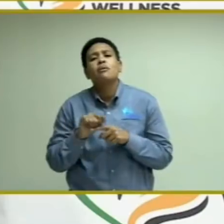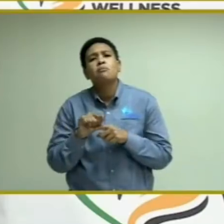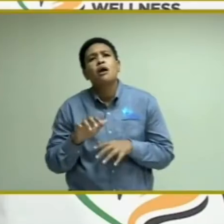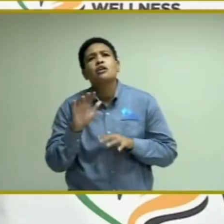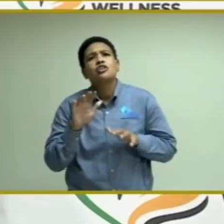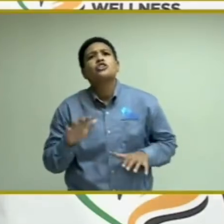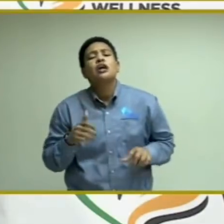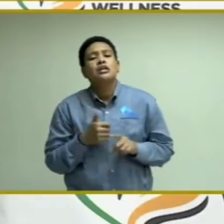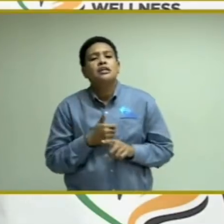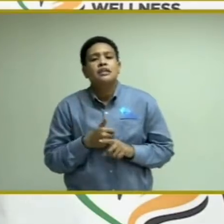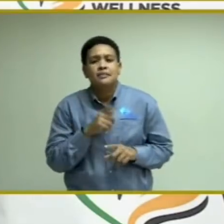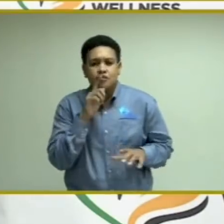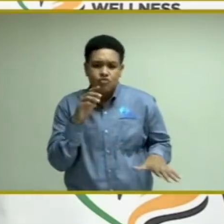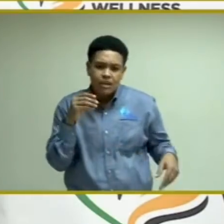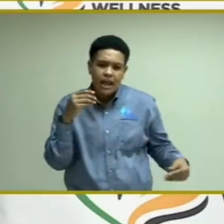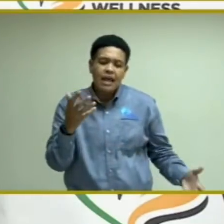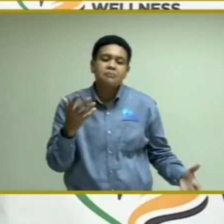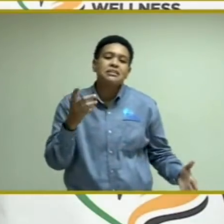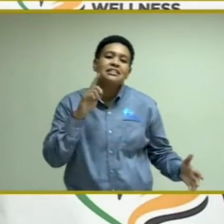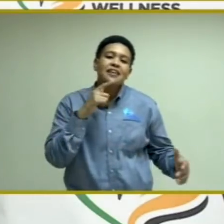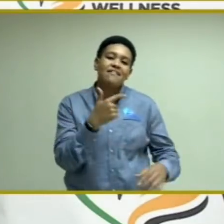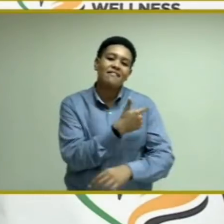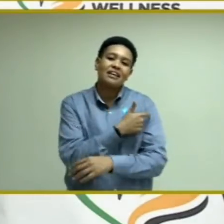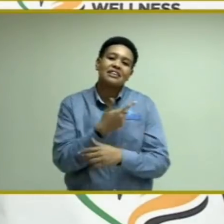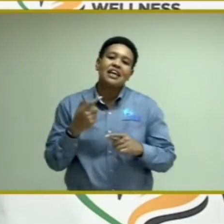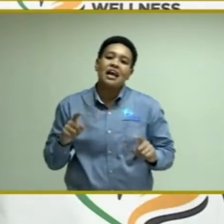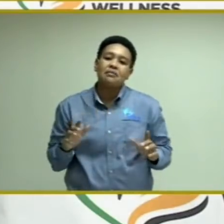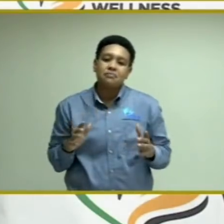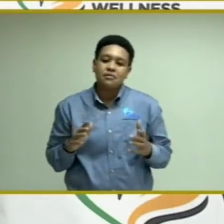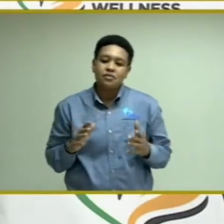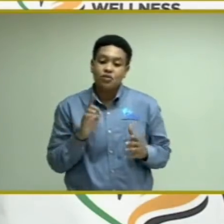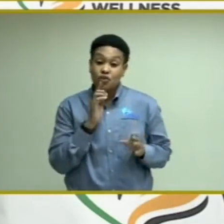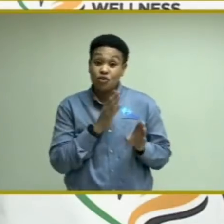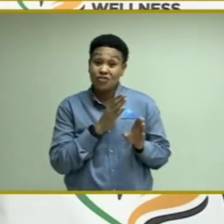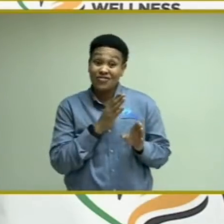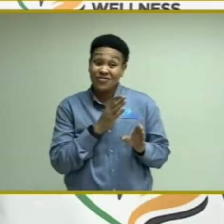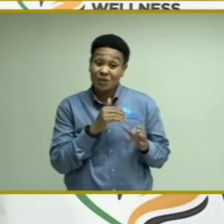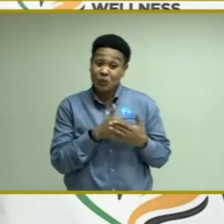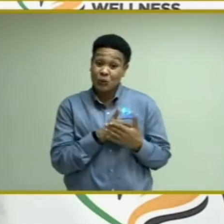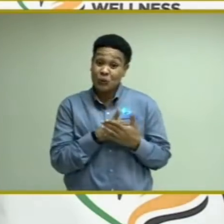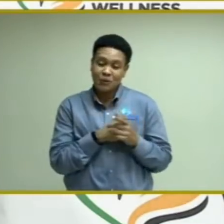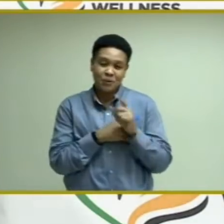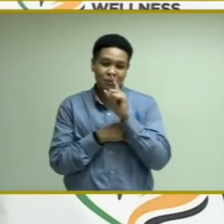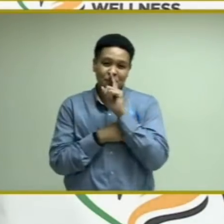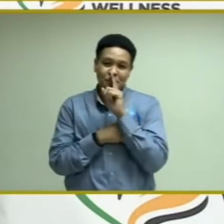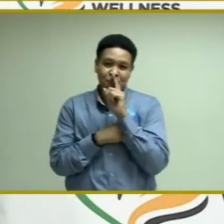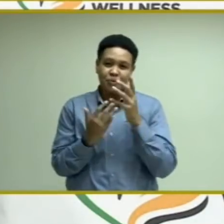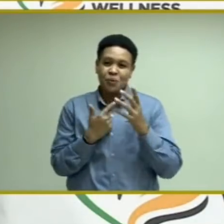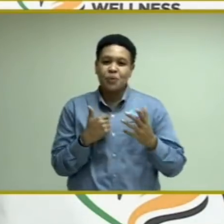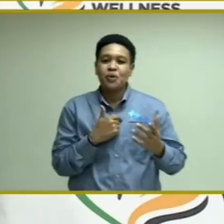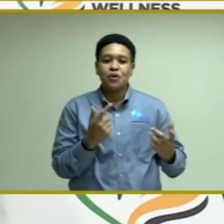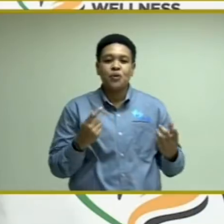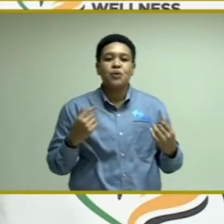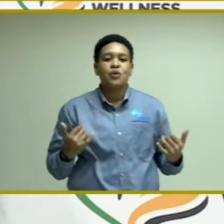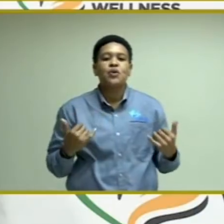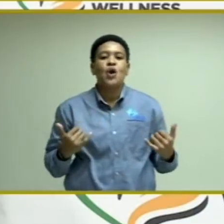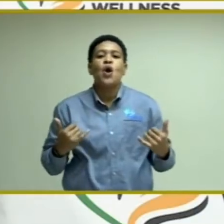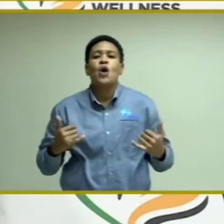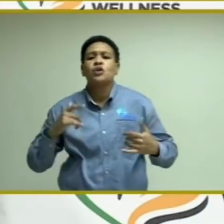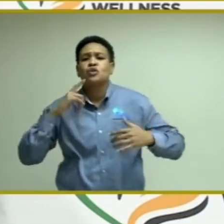to administer vaccines. So the principle is not new. What we are doing now, however,